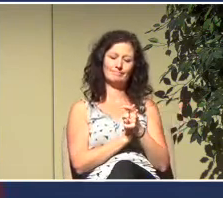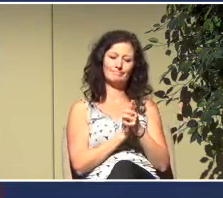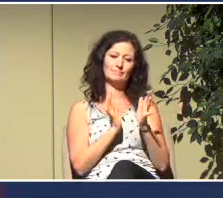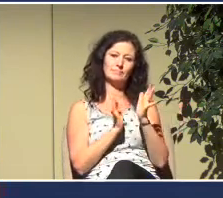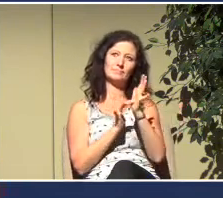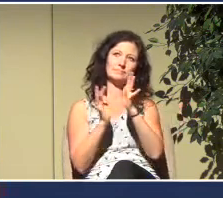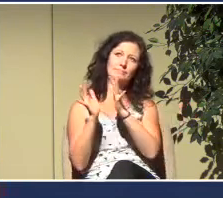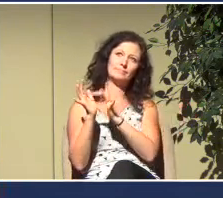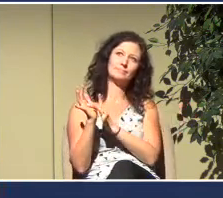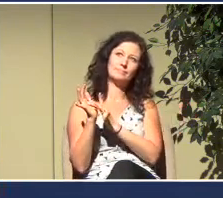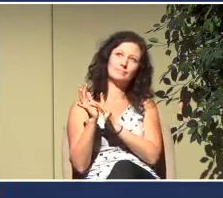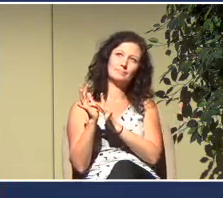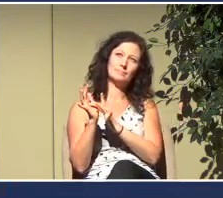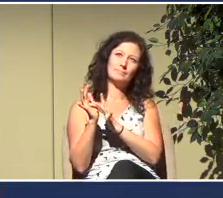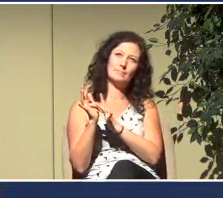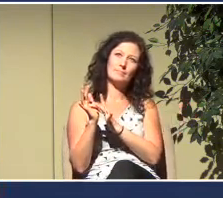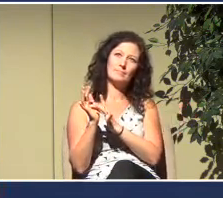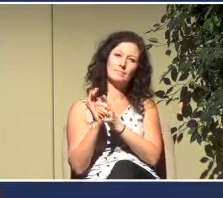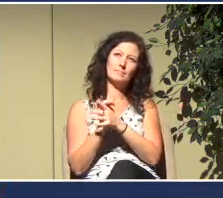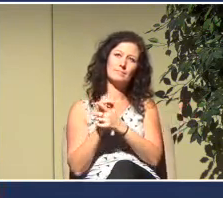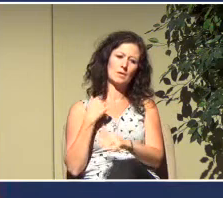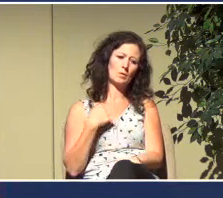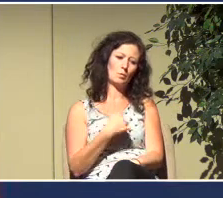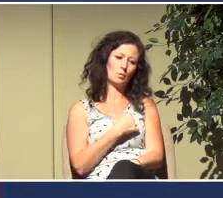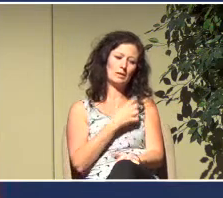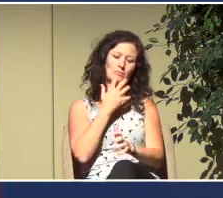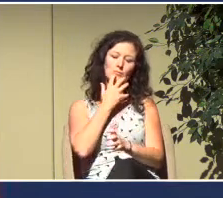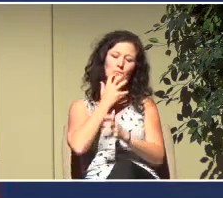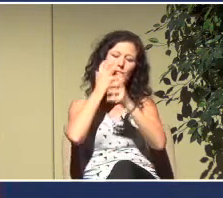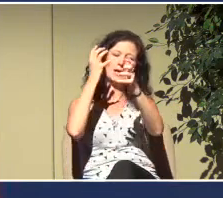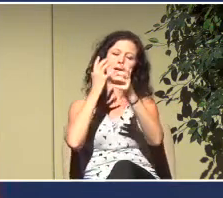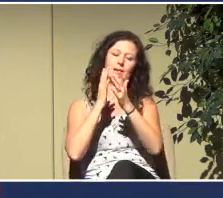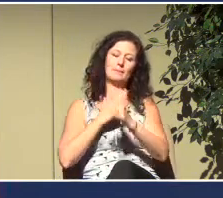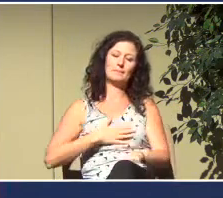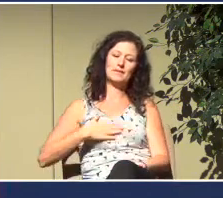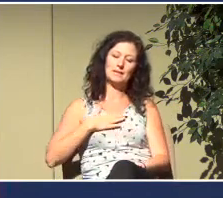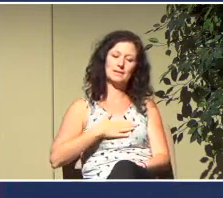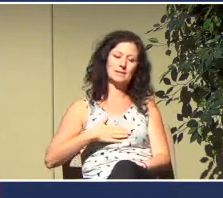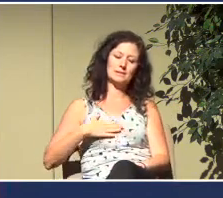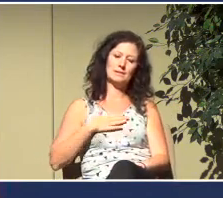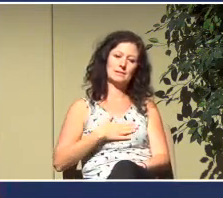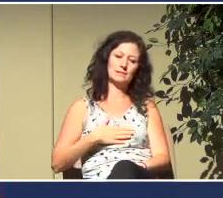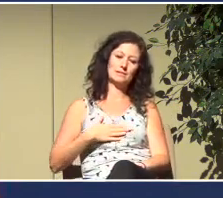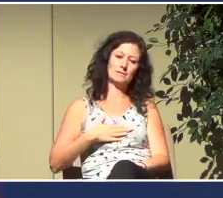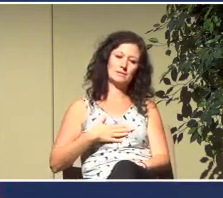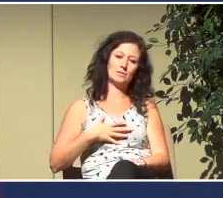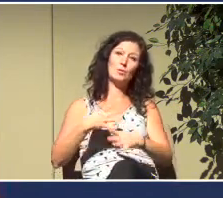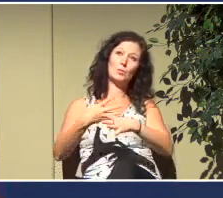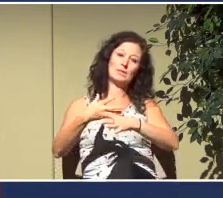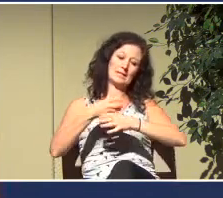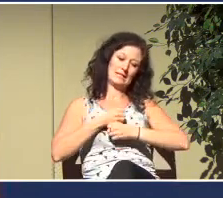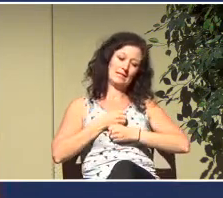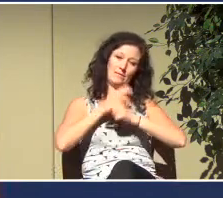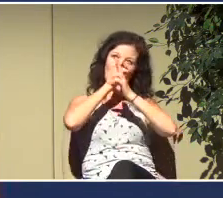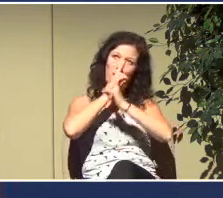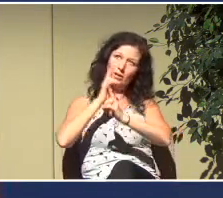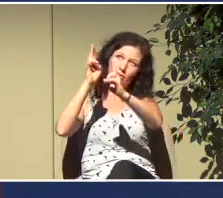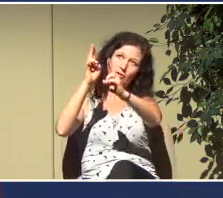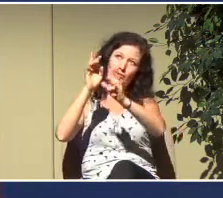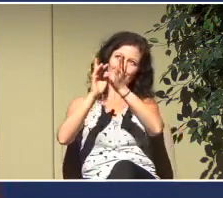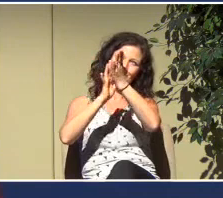So Jesus, we cry, please, would you receive honor and